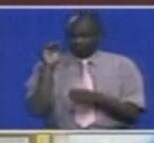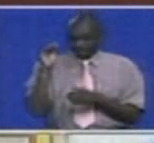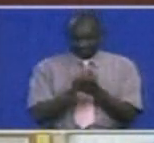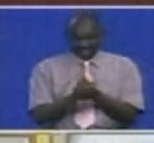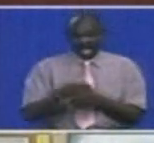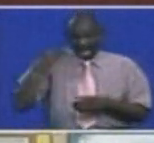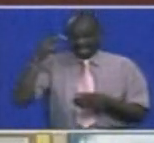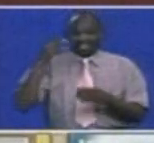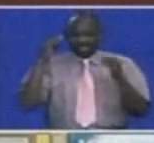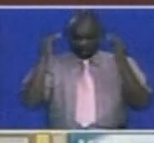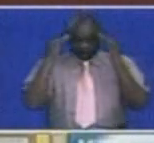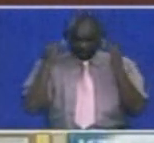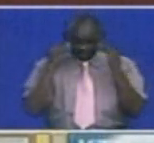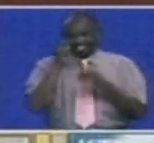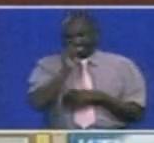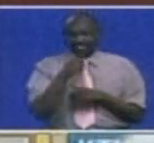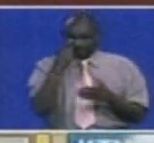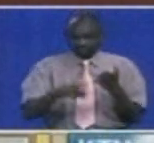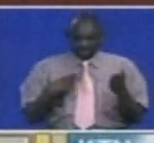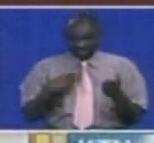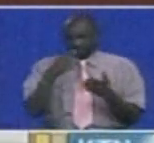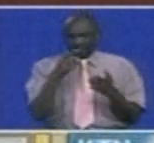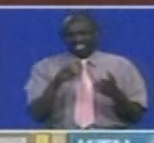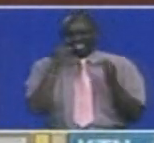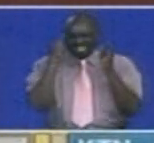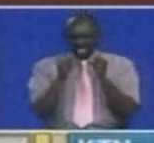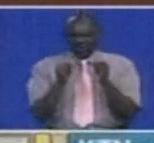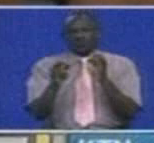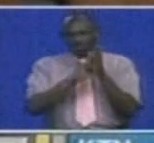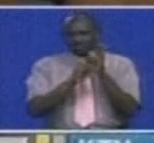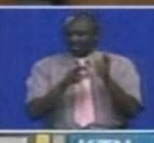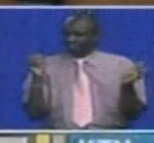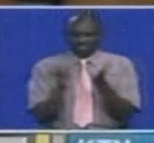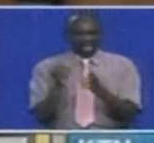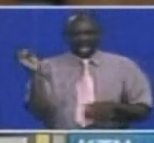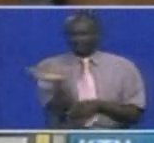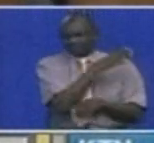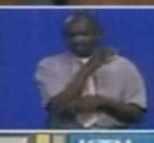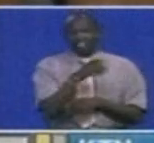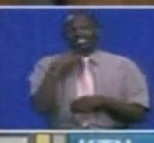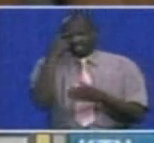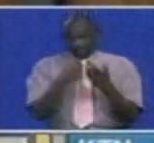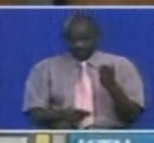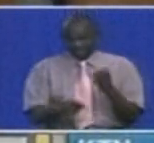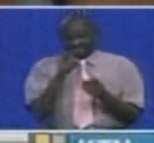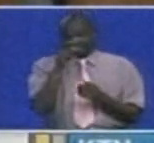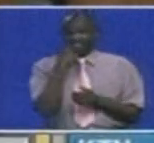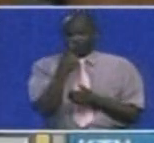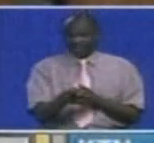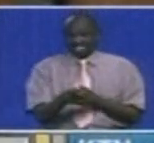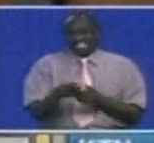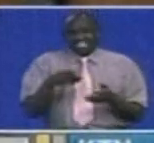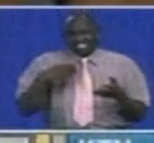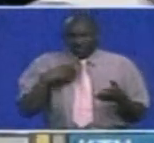Judge George Odunga's order essentially quashed the new transport regulations. In his ruling, Justice Odunga said that by